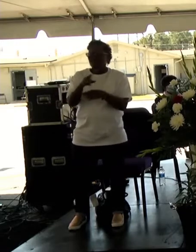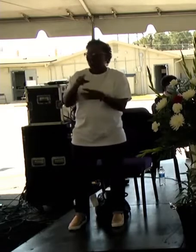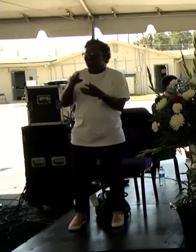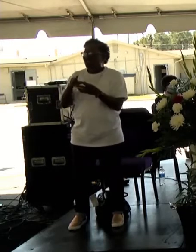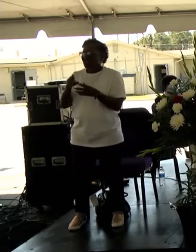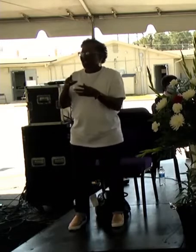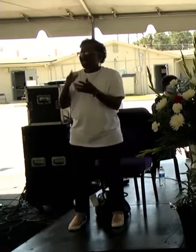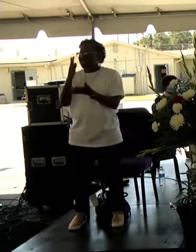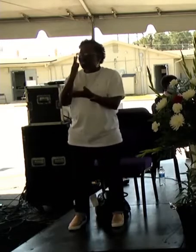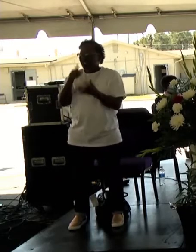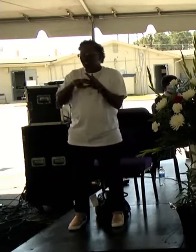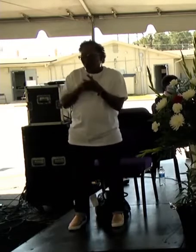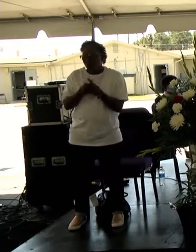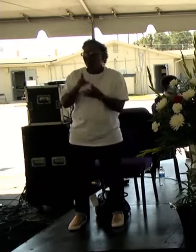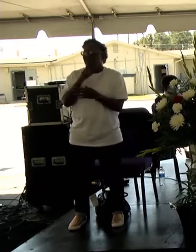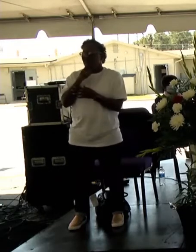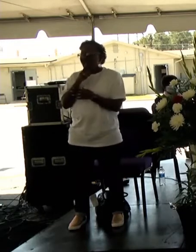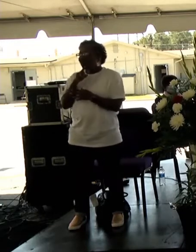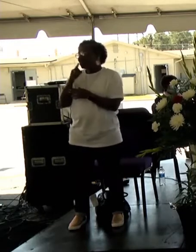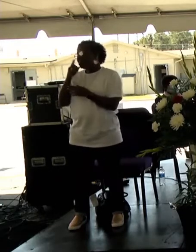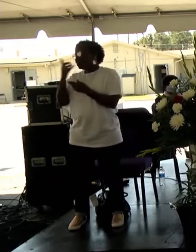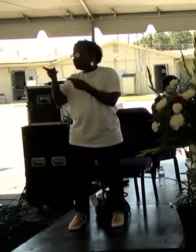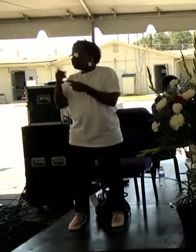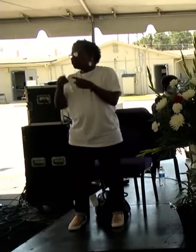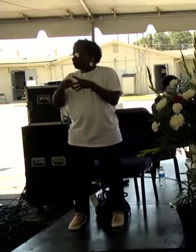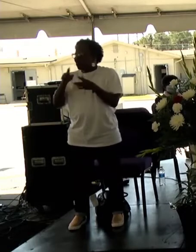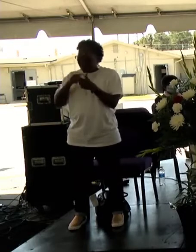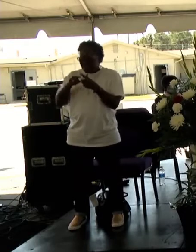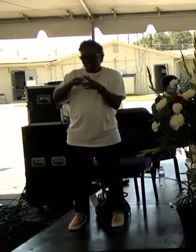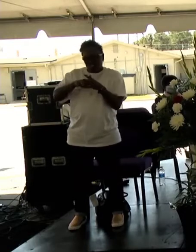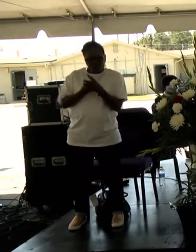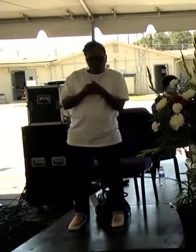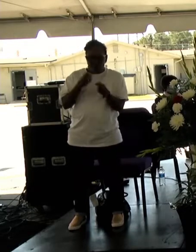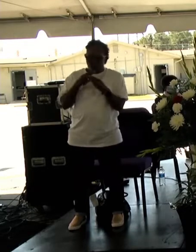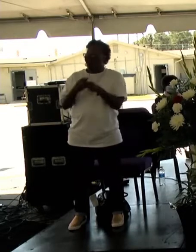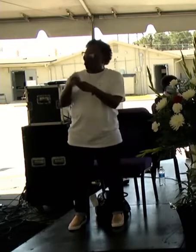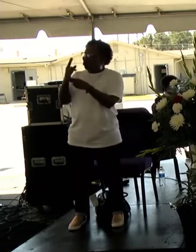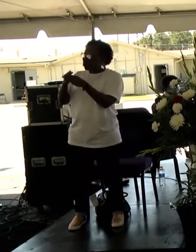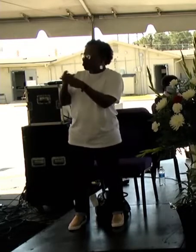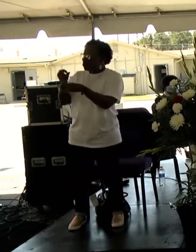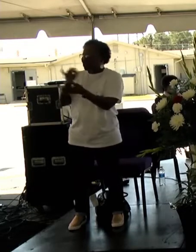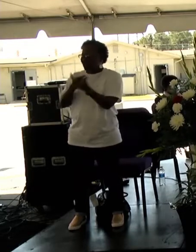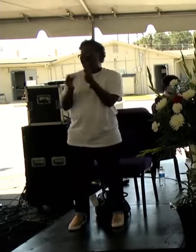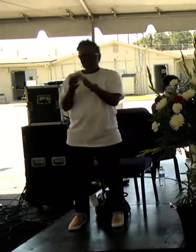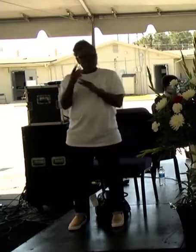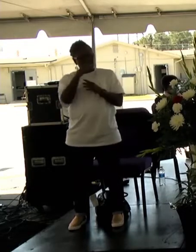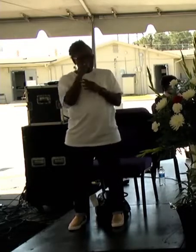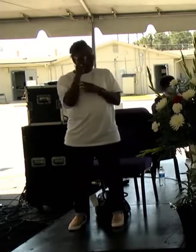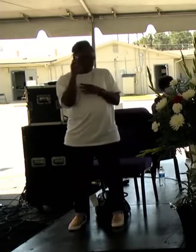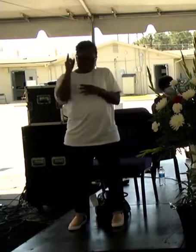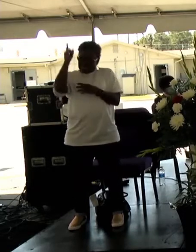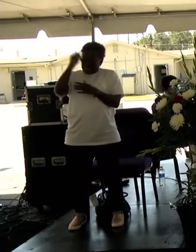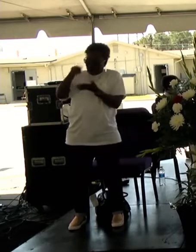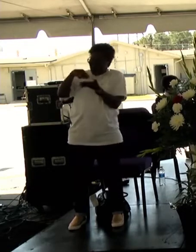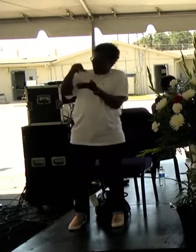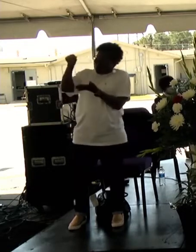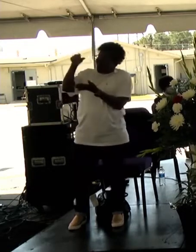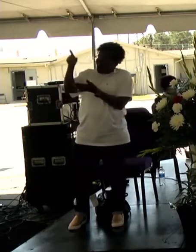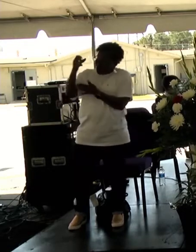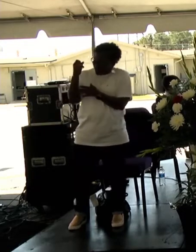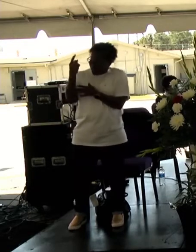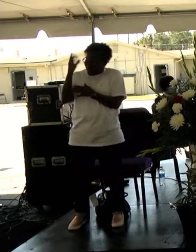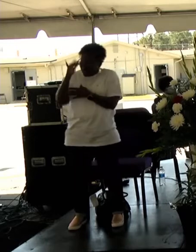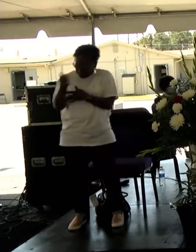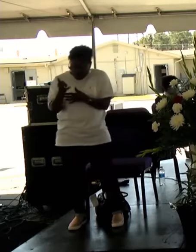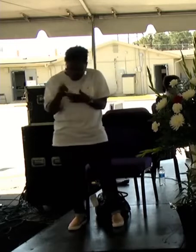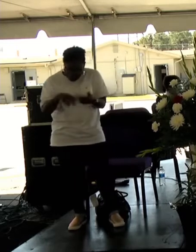you start praying. When you start sneezing, you start coughing. Calling on the name and pleading the blood. Because what he's done is, because of his resurrection, you understand this.